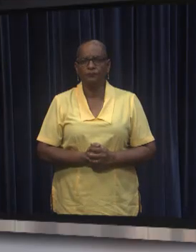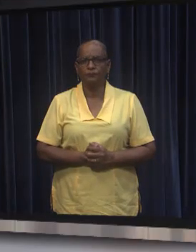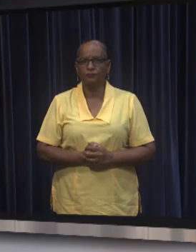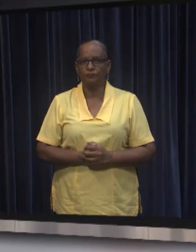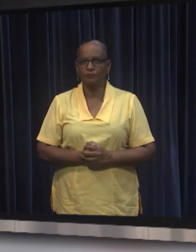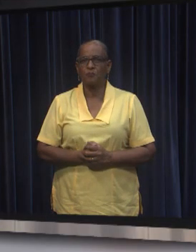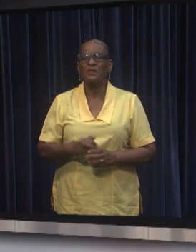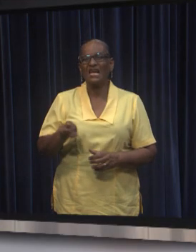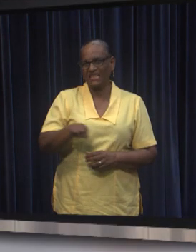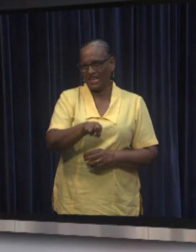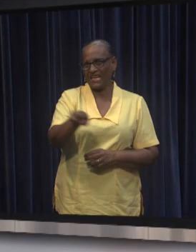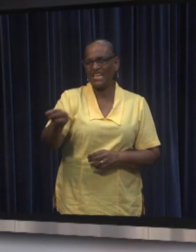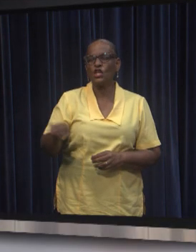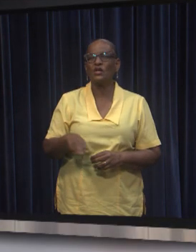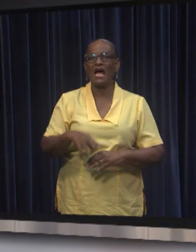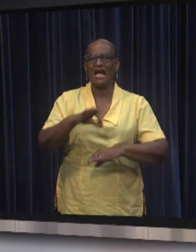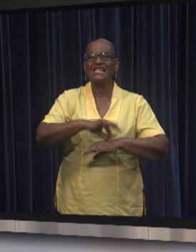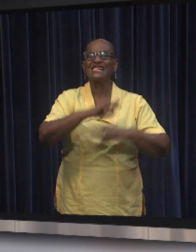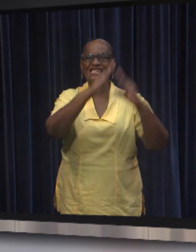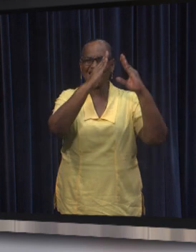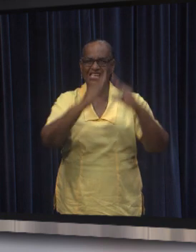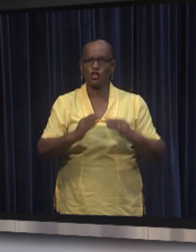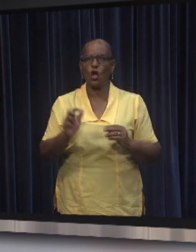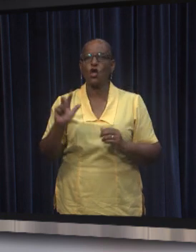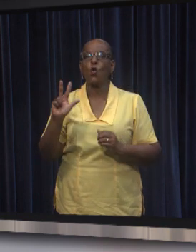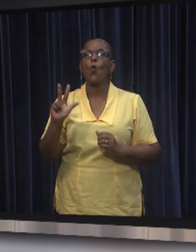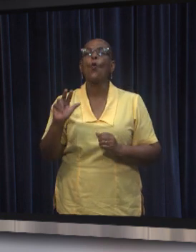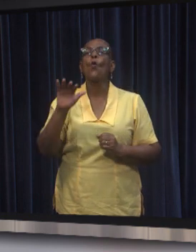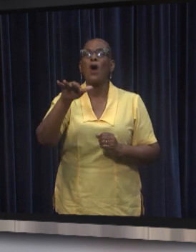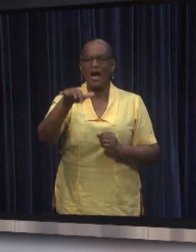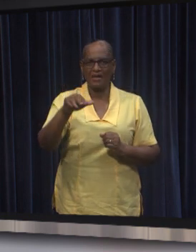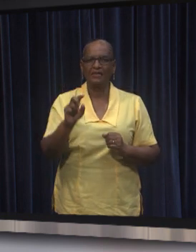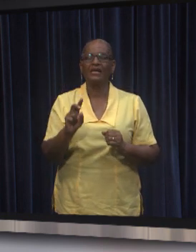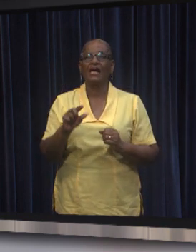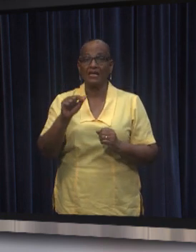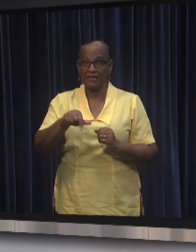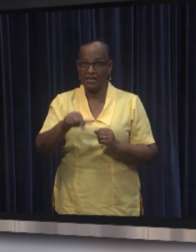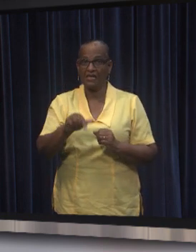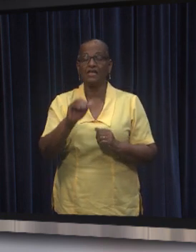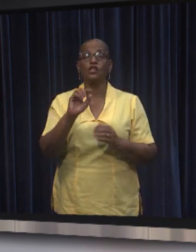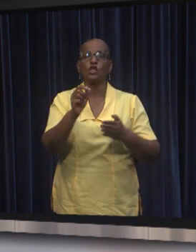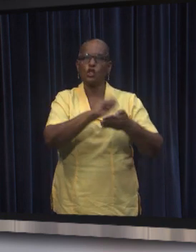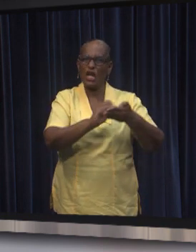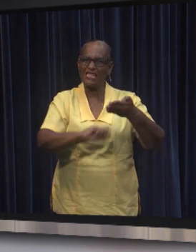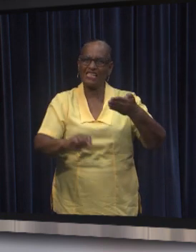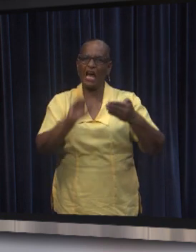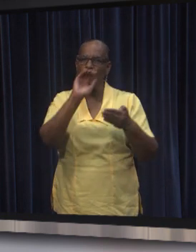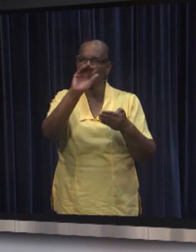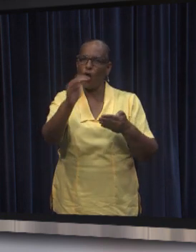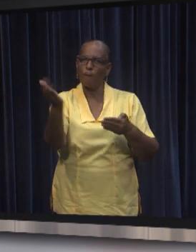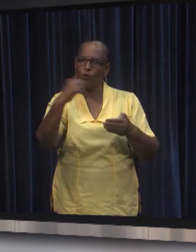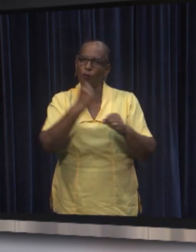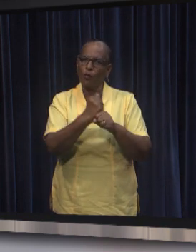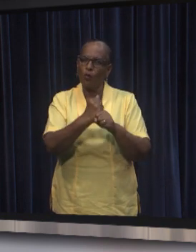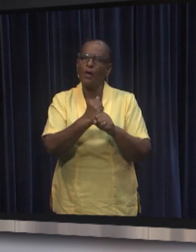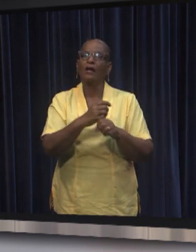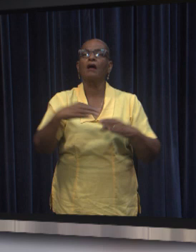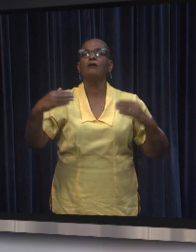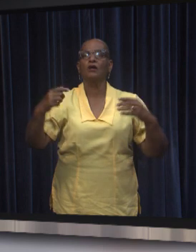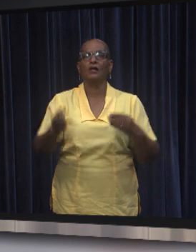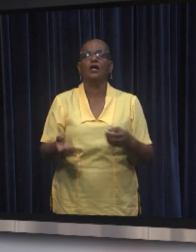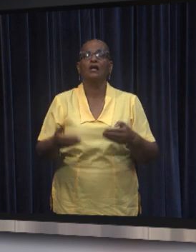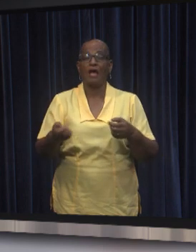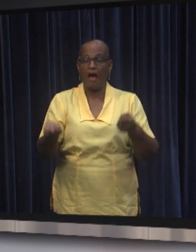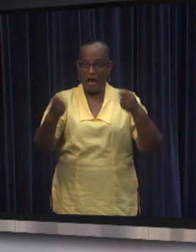The Wanica Regional Hospital has closed its call for applicants this month. The final preparations are being made to make